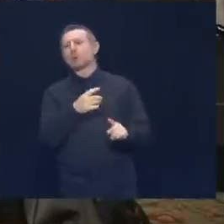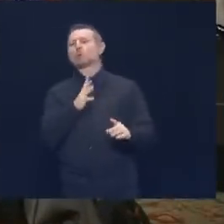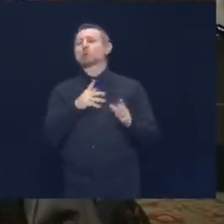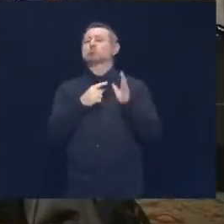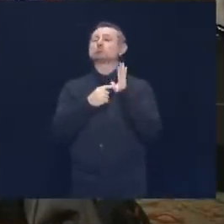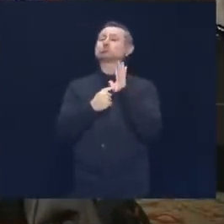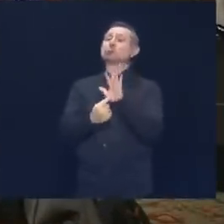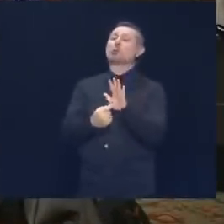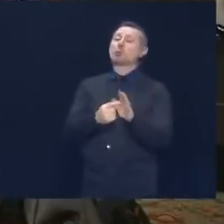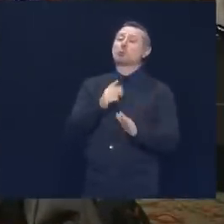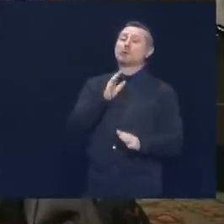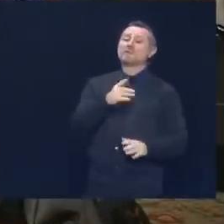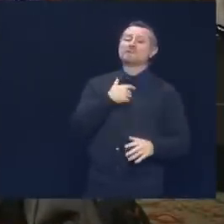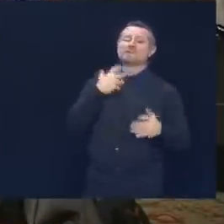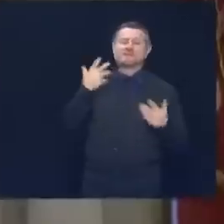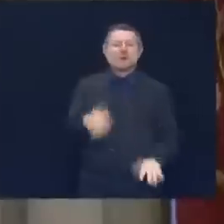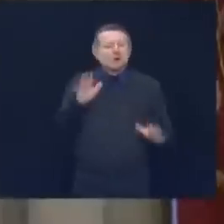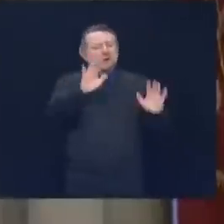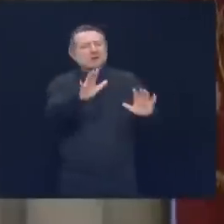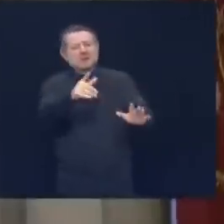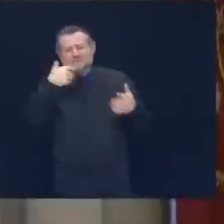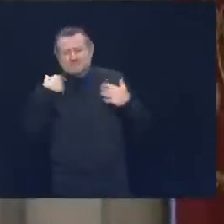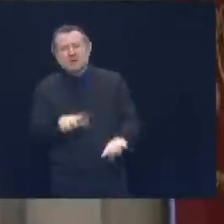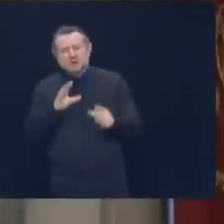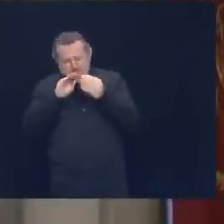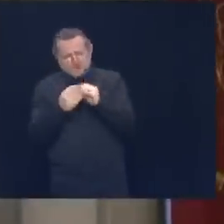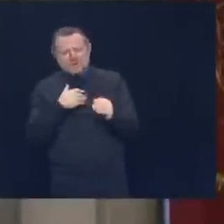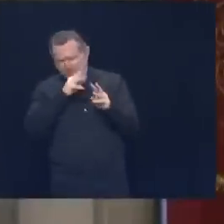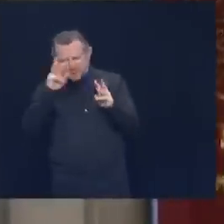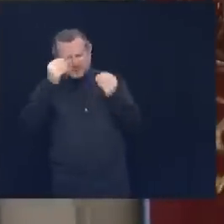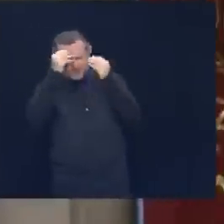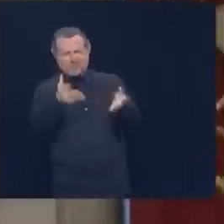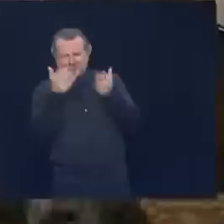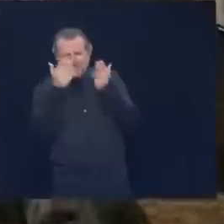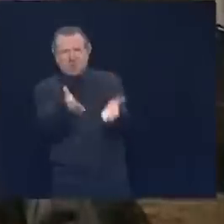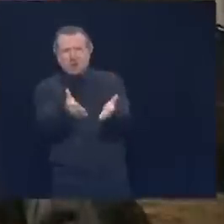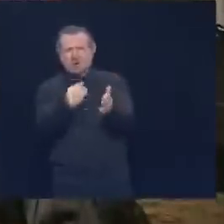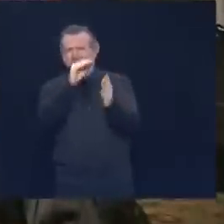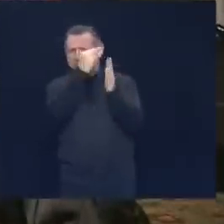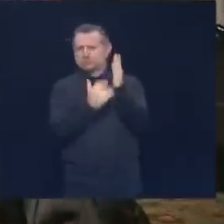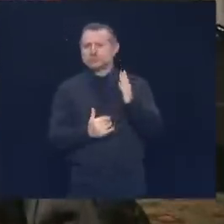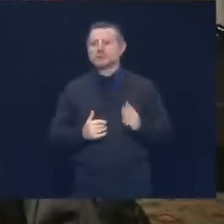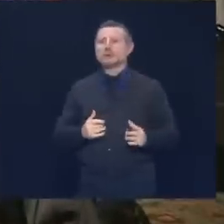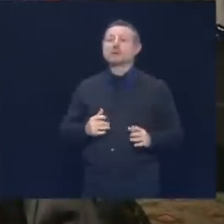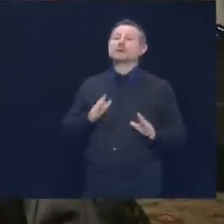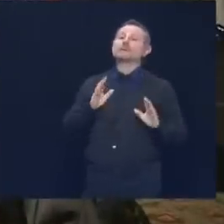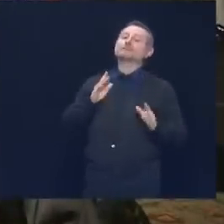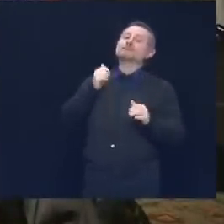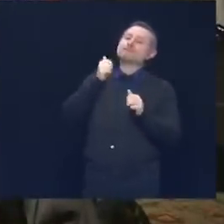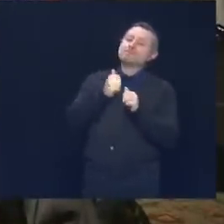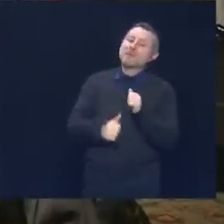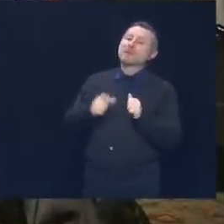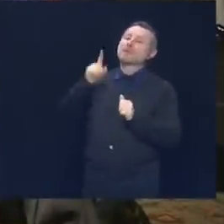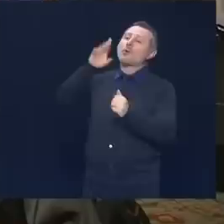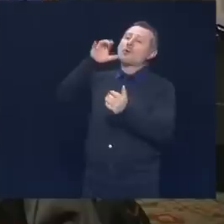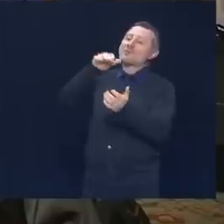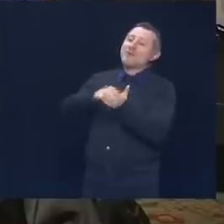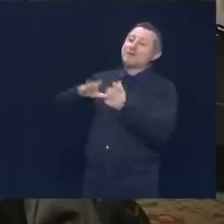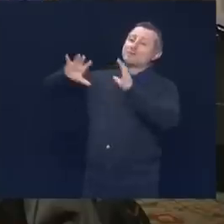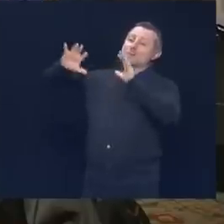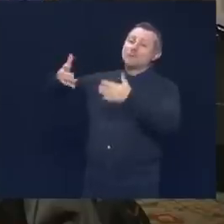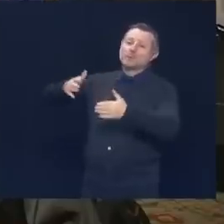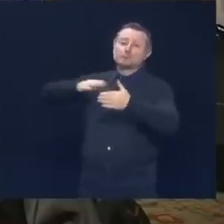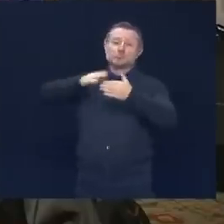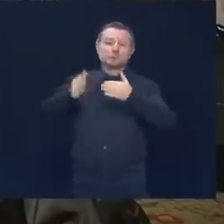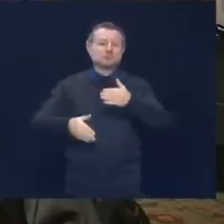That is on our website now, and it has been since almost the beginning of the pandemic. But by 100,000 is still a product of testing. See,